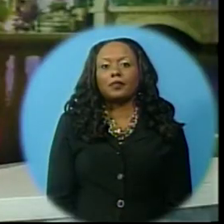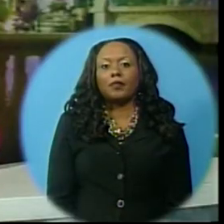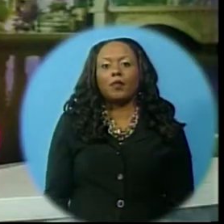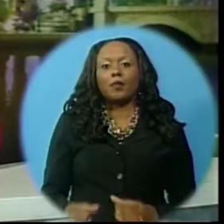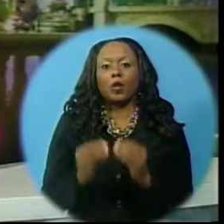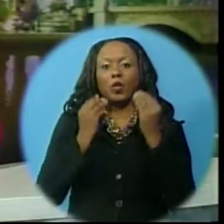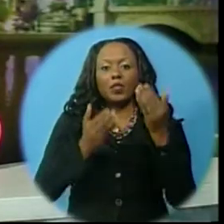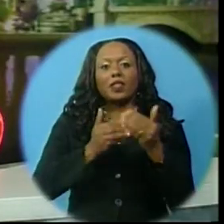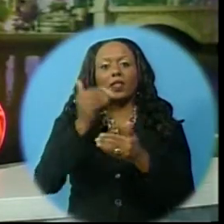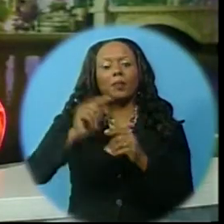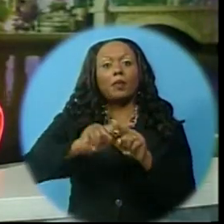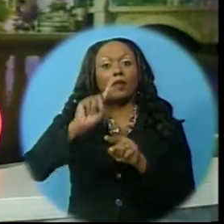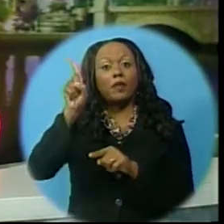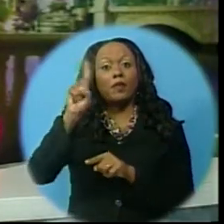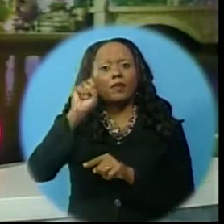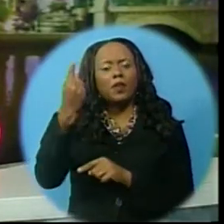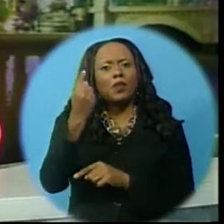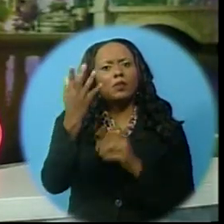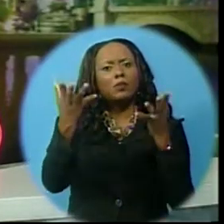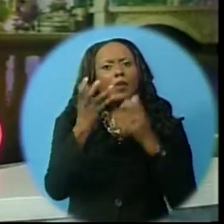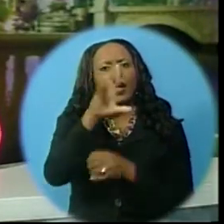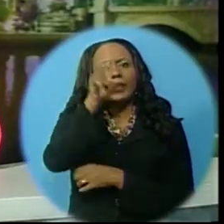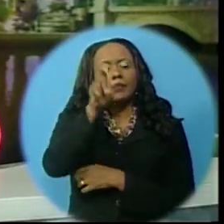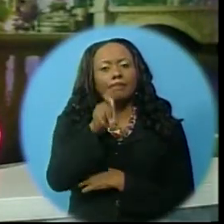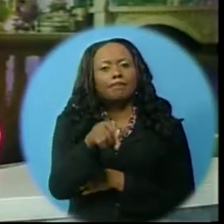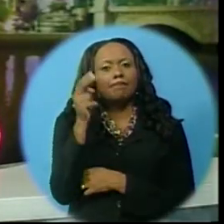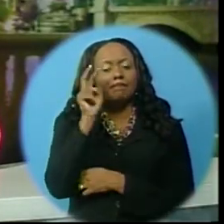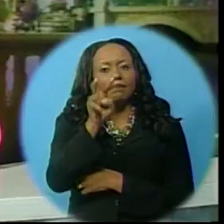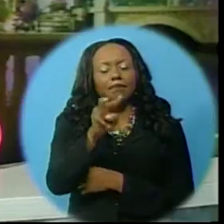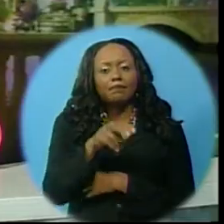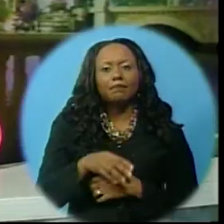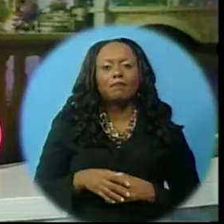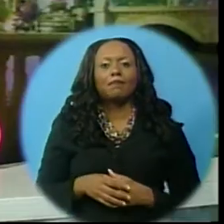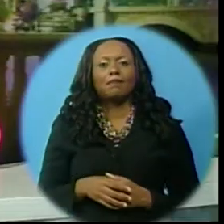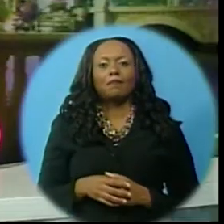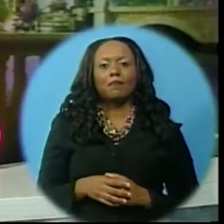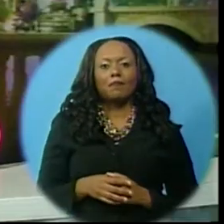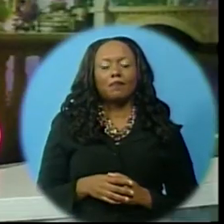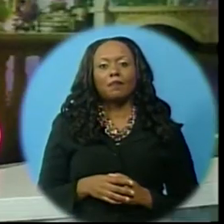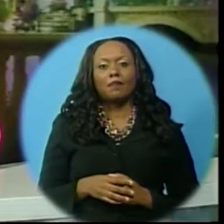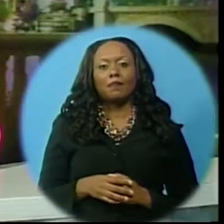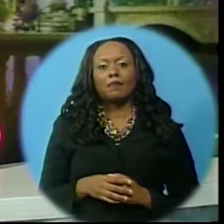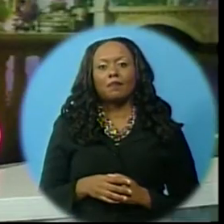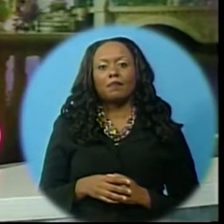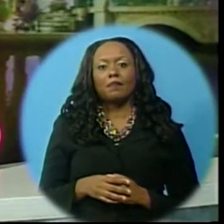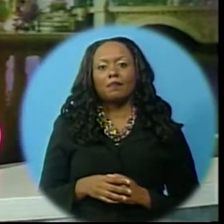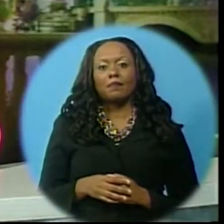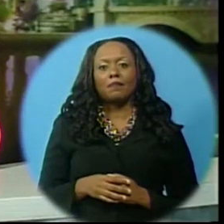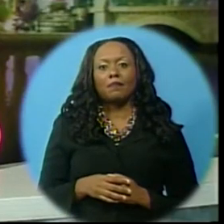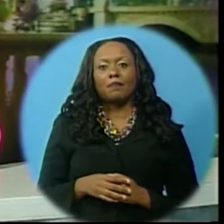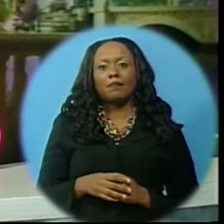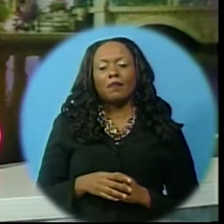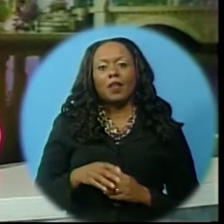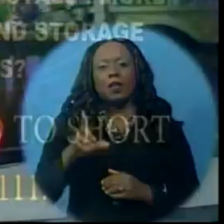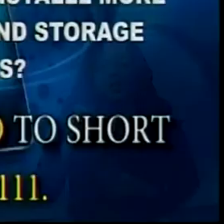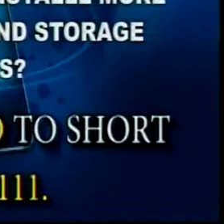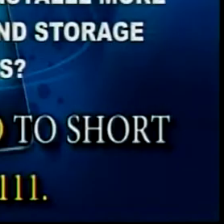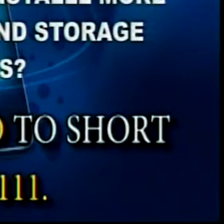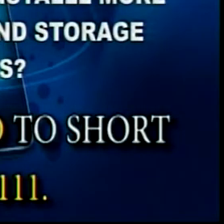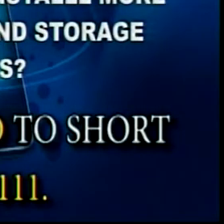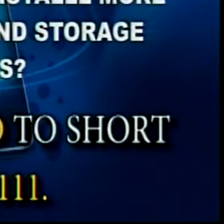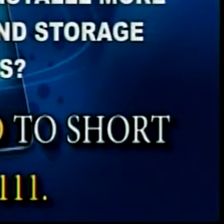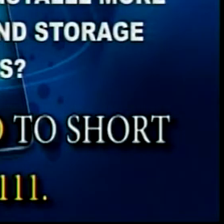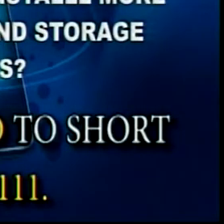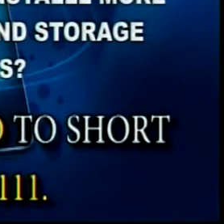We'll have more news ahead, but first we want your take on this question. Should Barbadians be encouraged to install more water-saving and